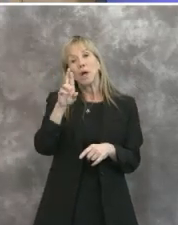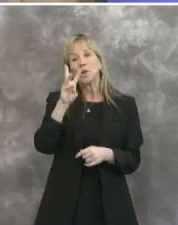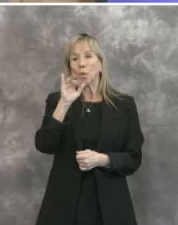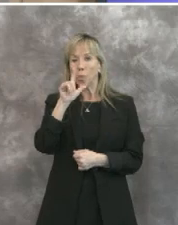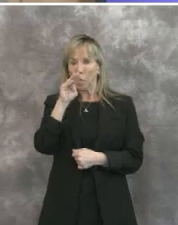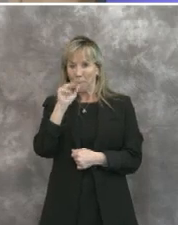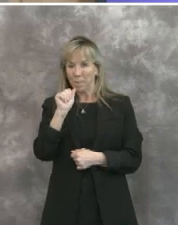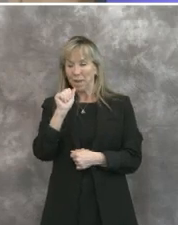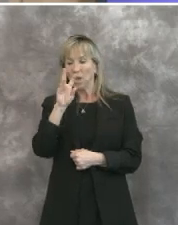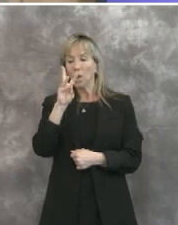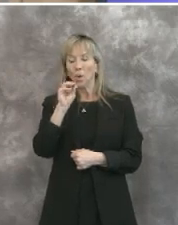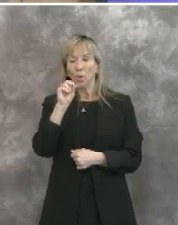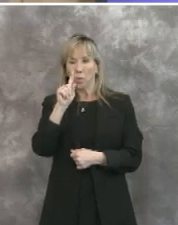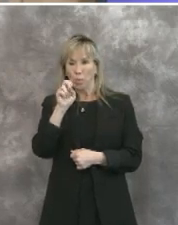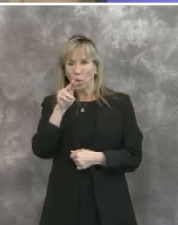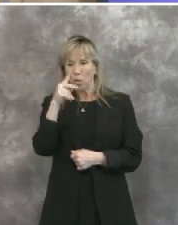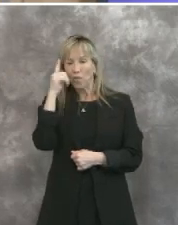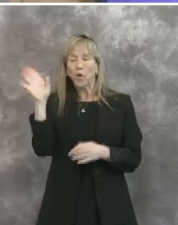Thank you.